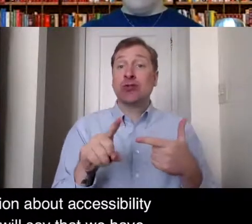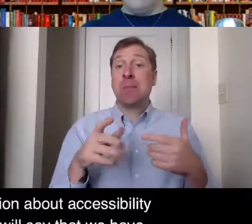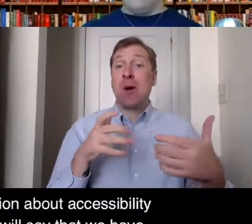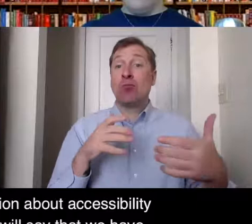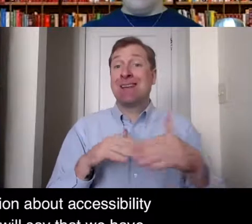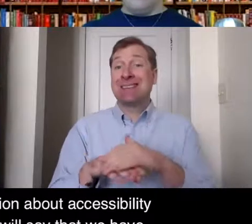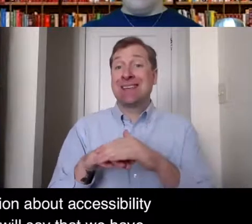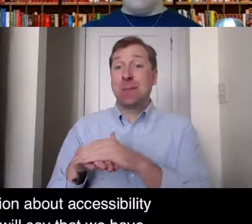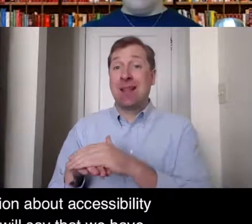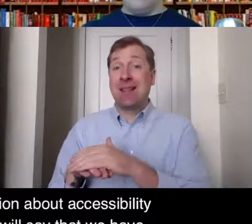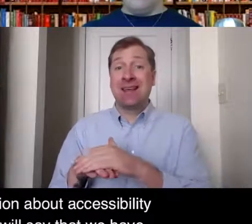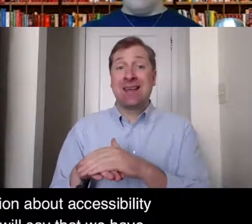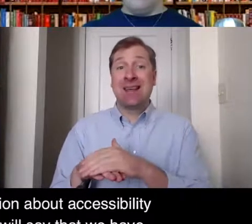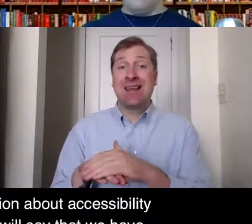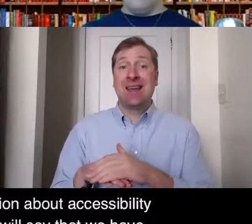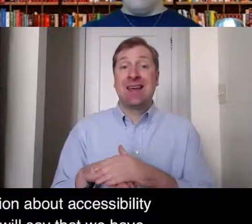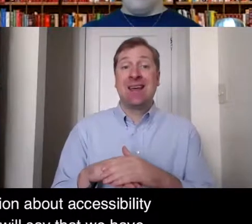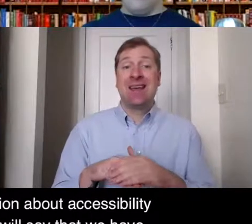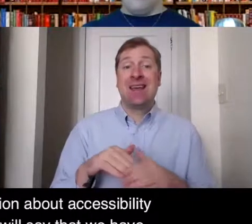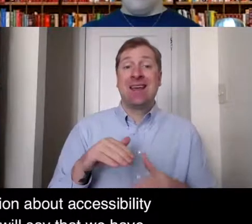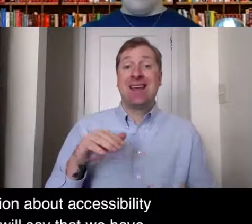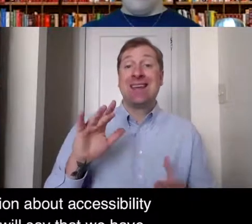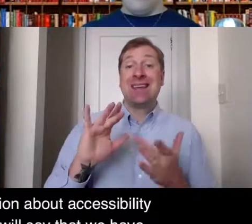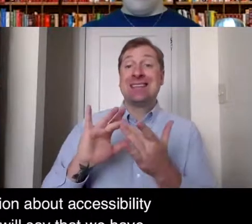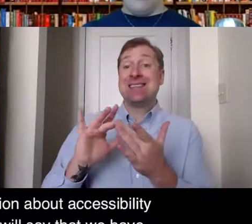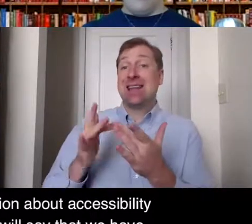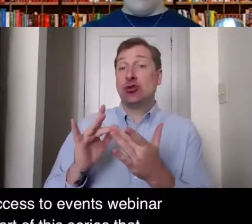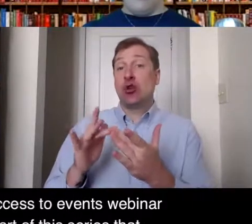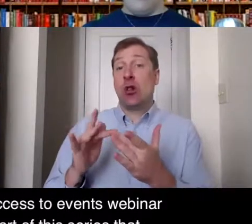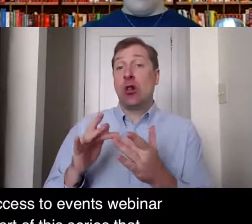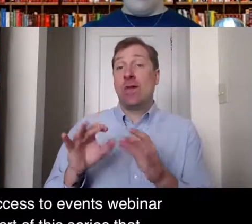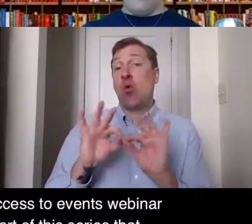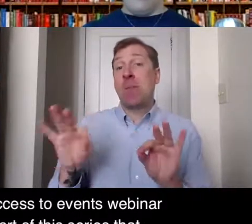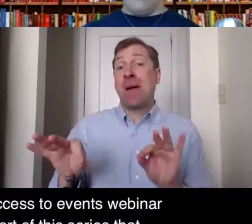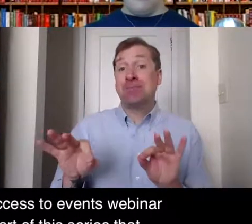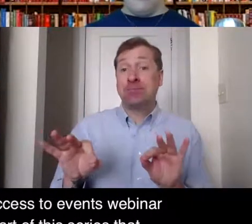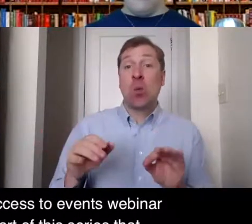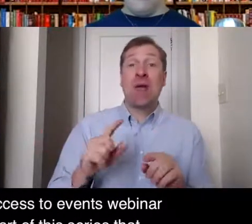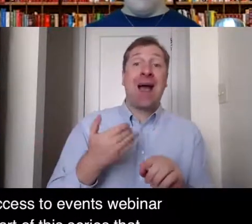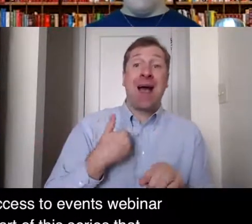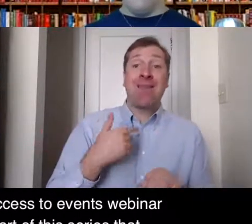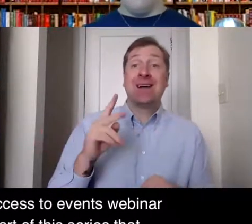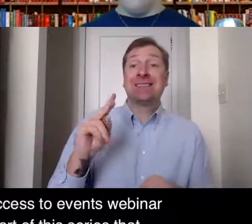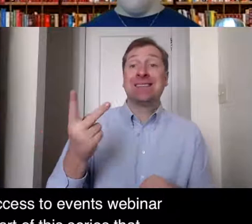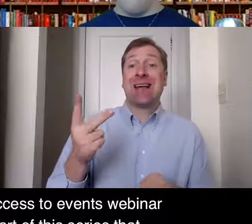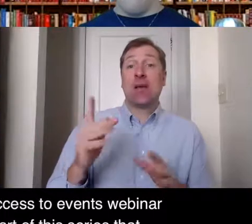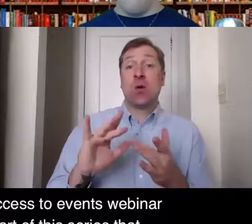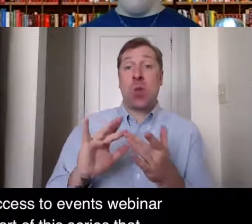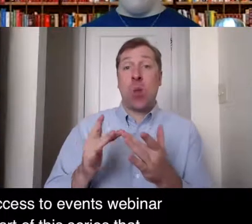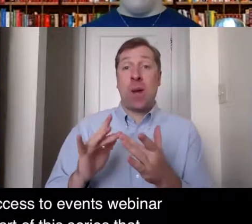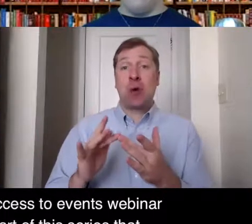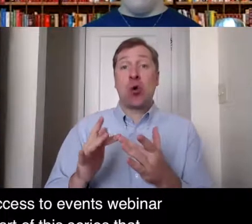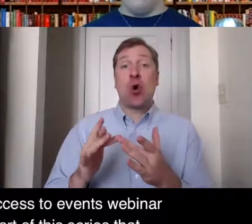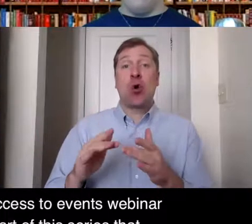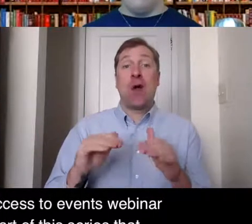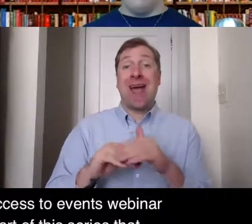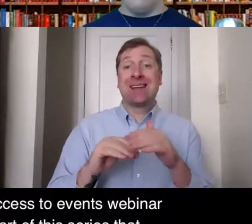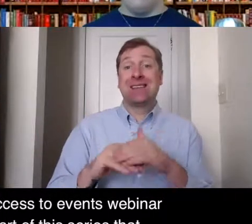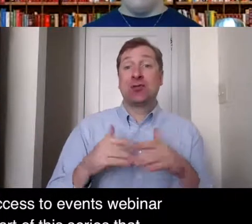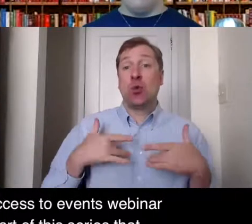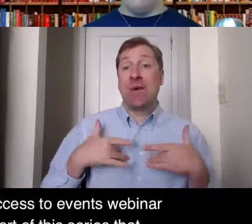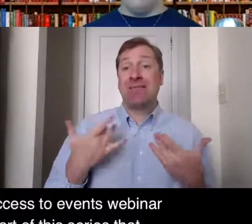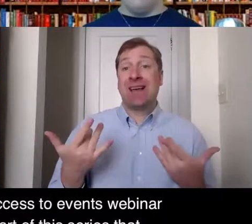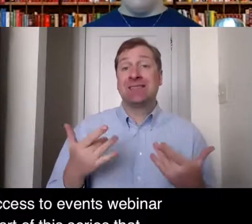accessibility in digital forms, and I will say that we have another webinar, our Access to Events webinar,